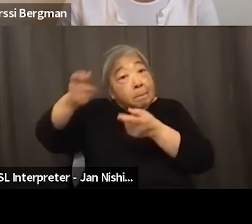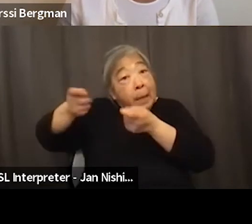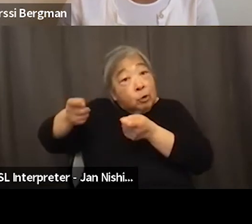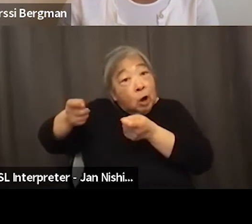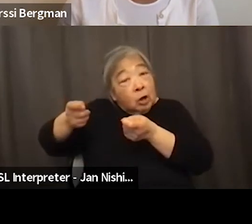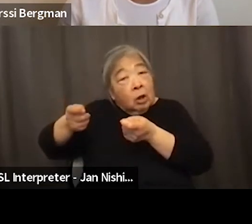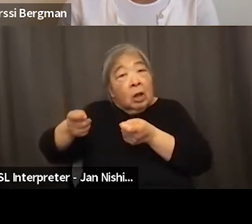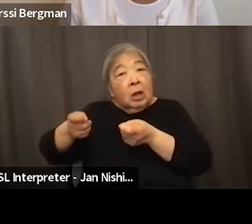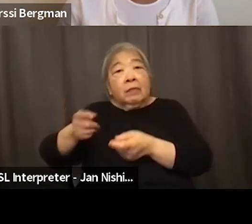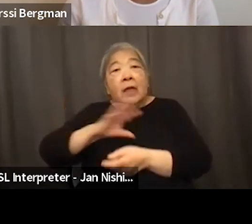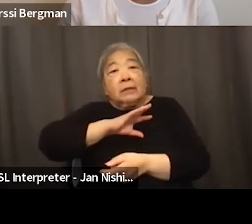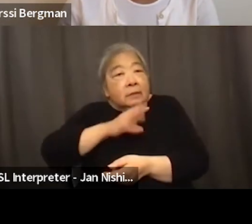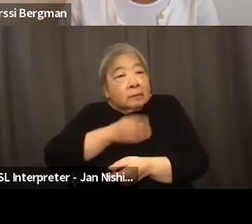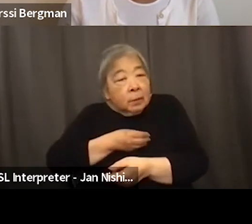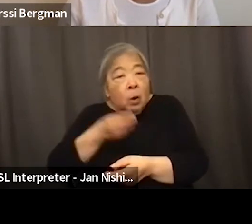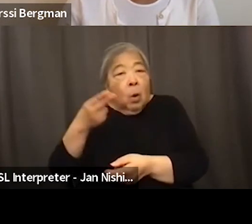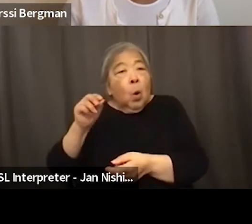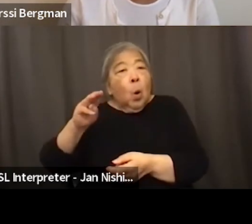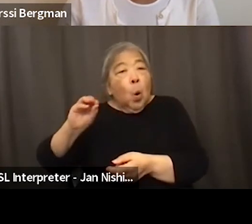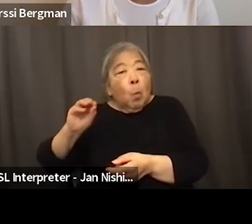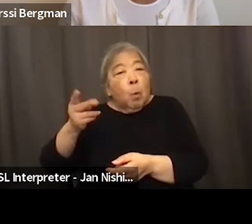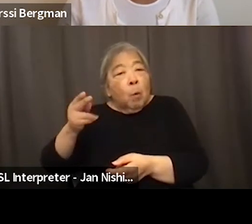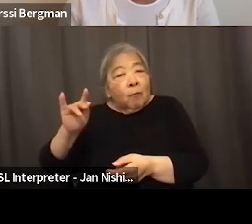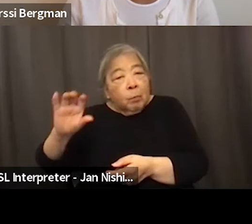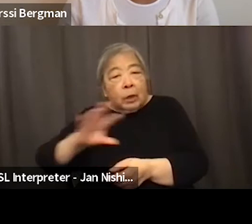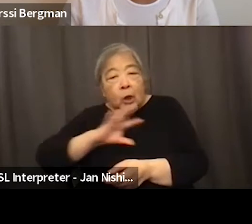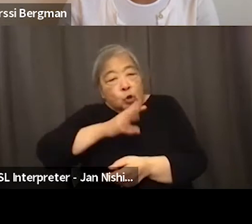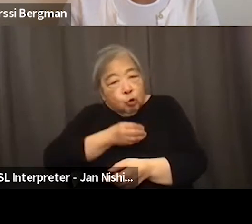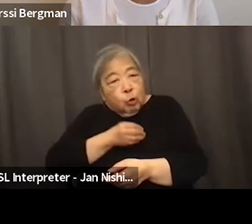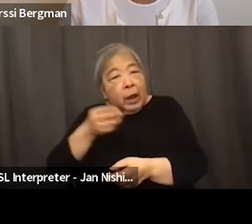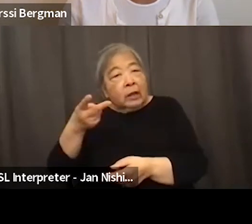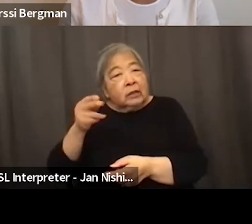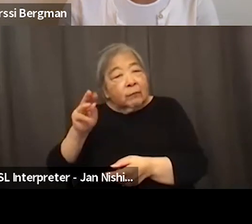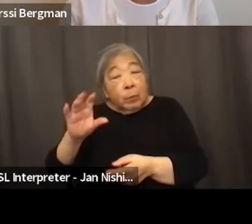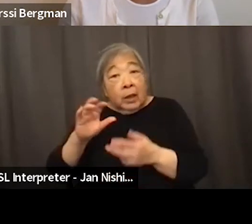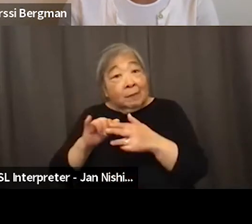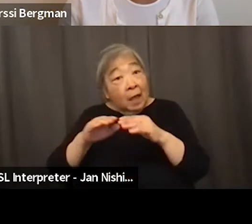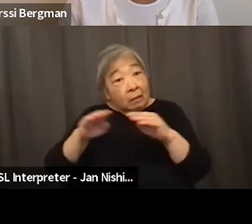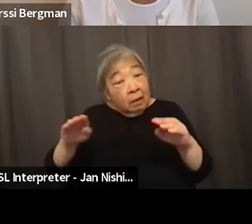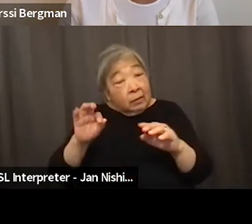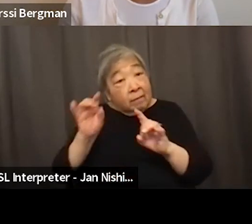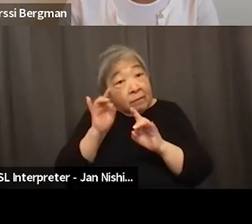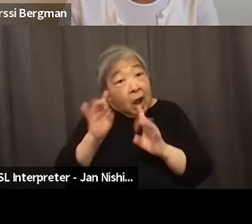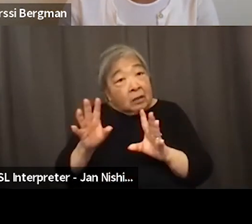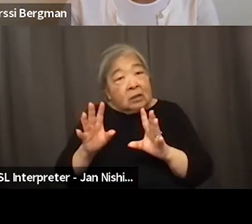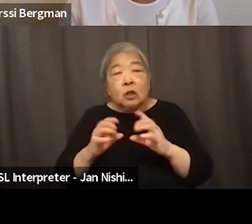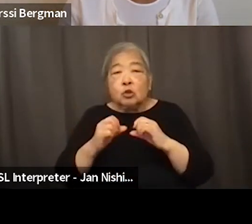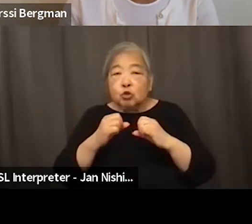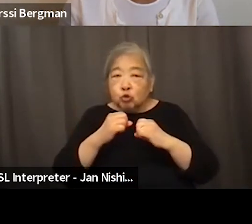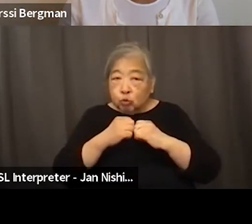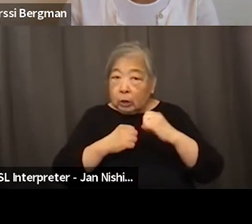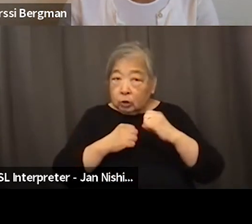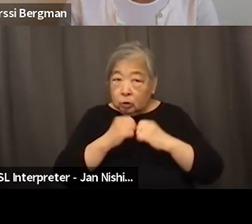that's transphobic, that's a level of violence that is also structural,